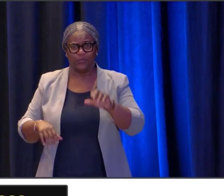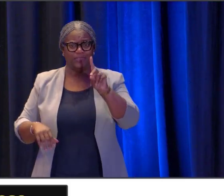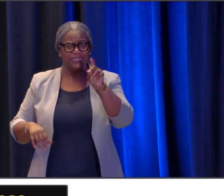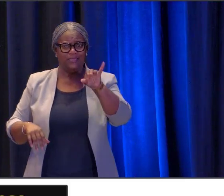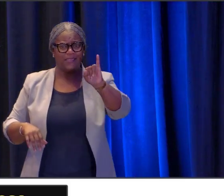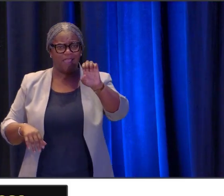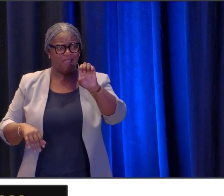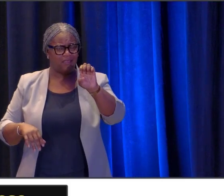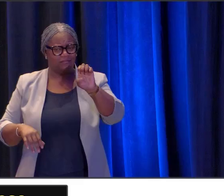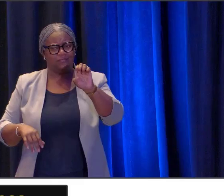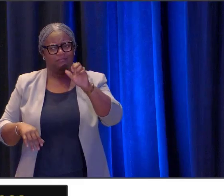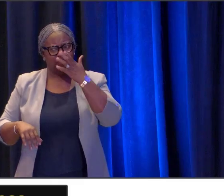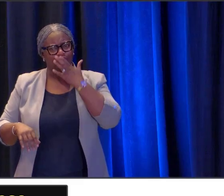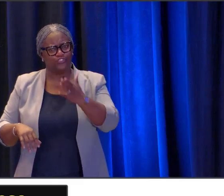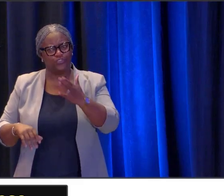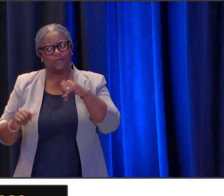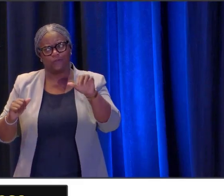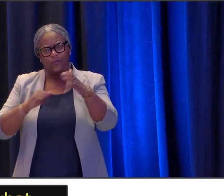this country.